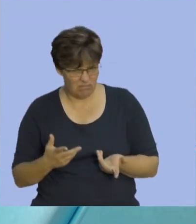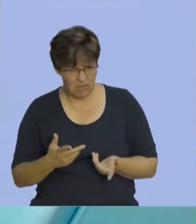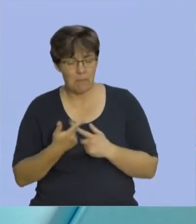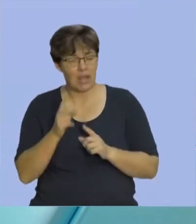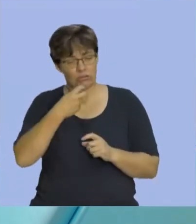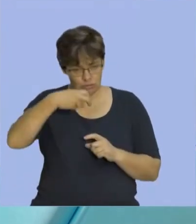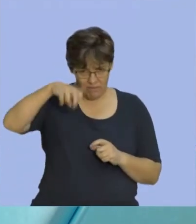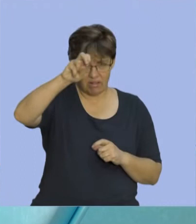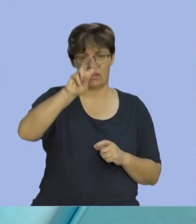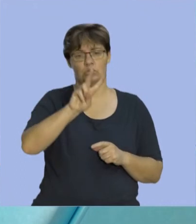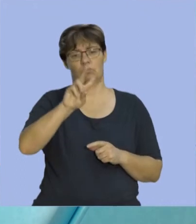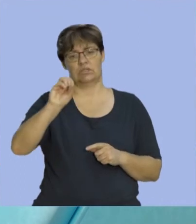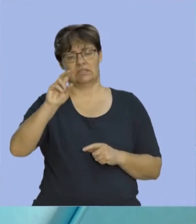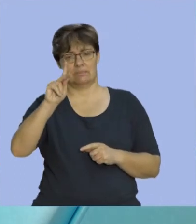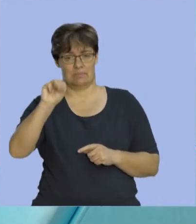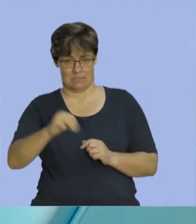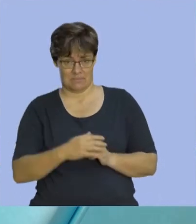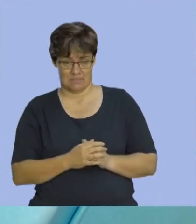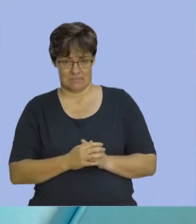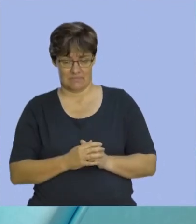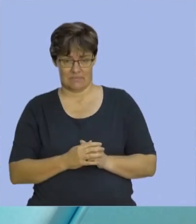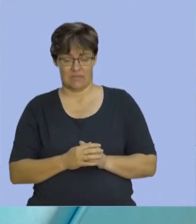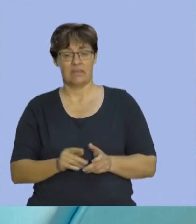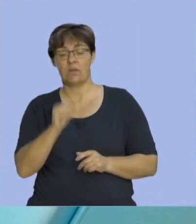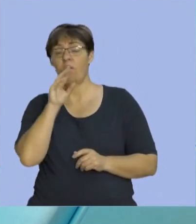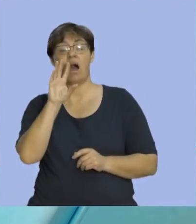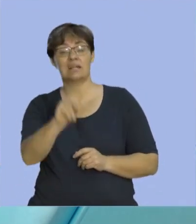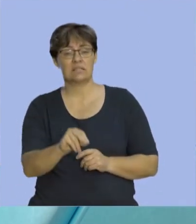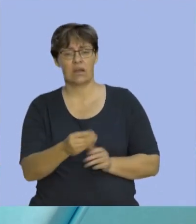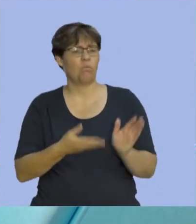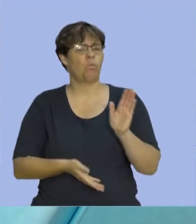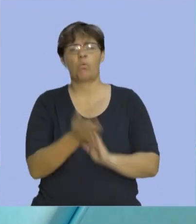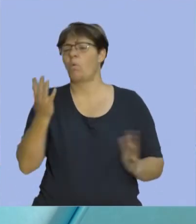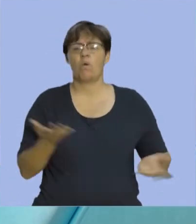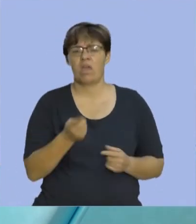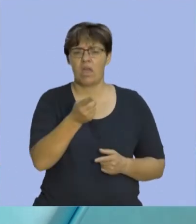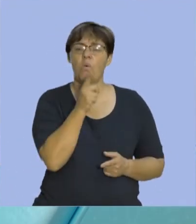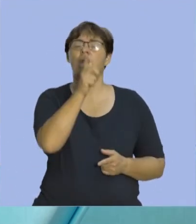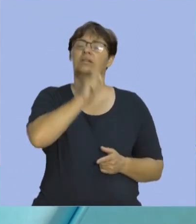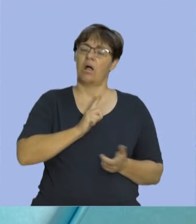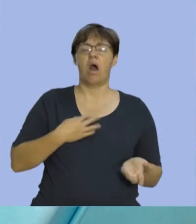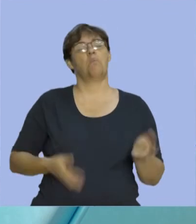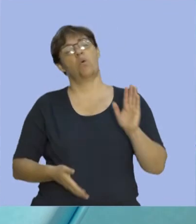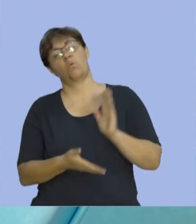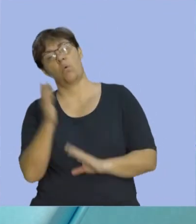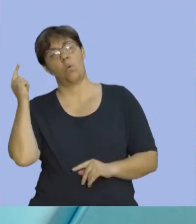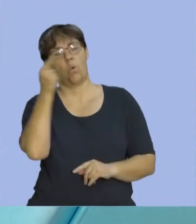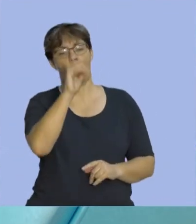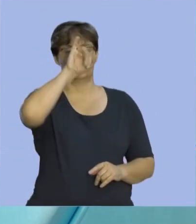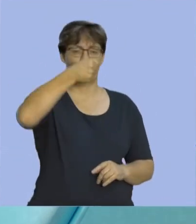traveled 20 kilometers, right? Then I will ask you, where were you going? Then you will tell me, no, I was going